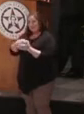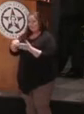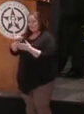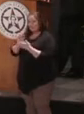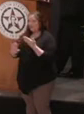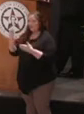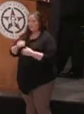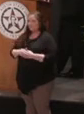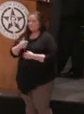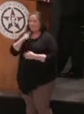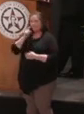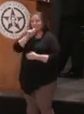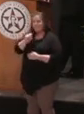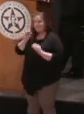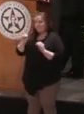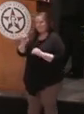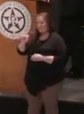college. I would love to teach at SFA.